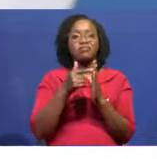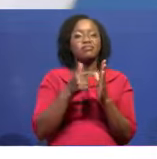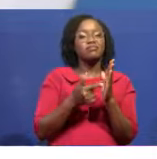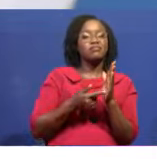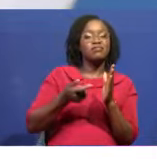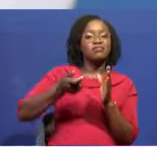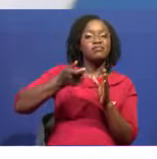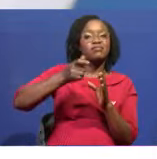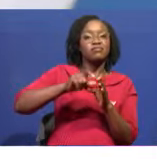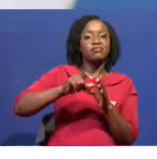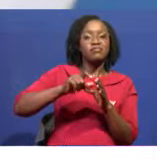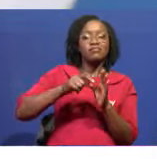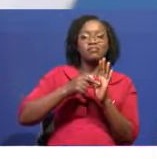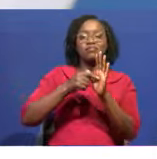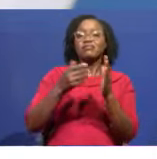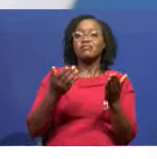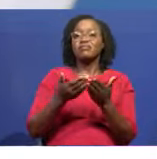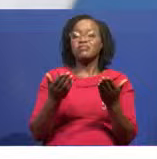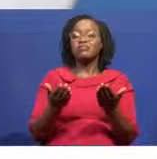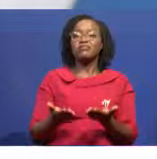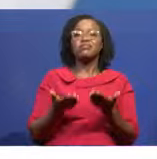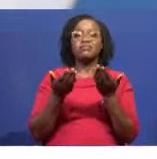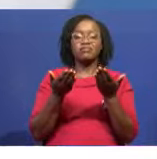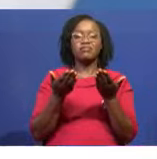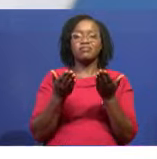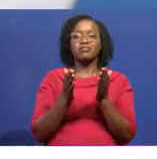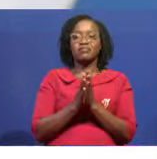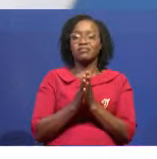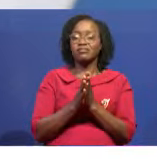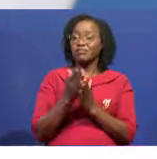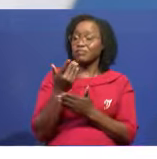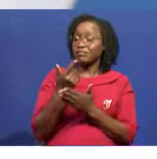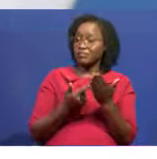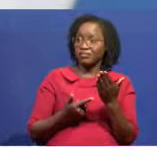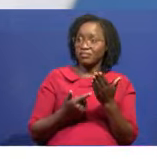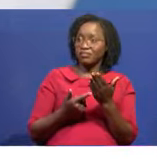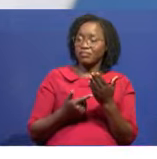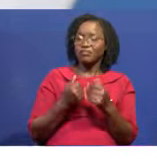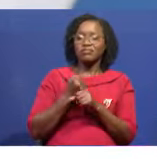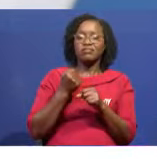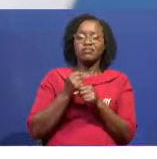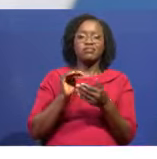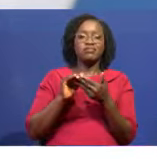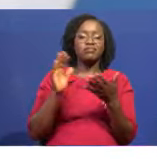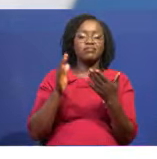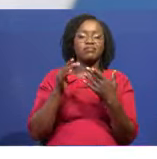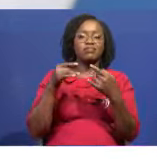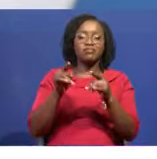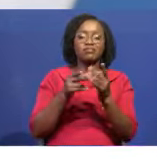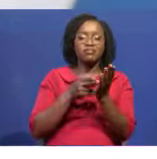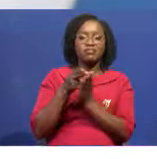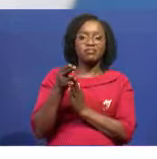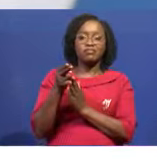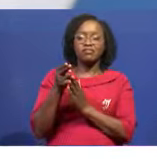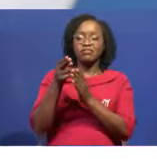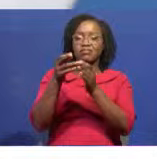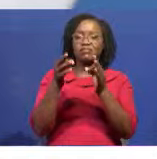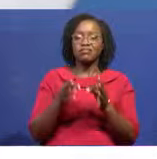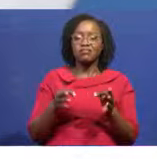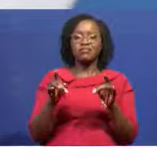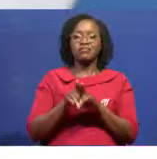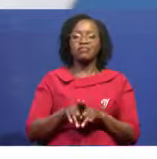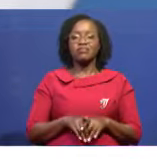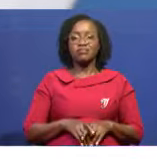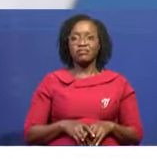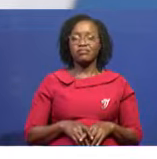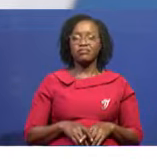so that we can show them where they need to improve and what they need to do to make themselves more transparent and accountable to the